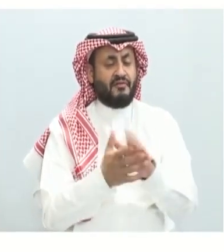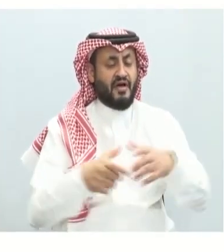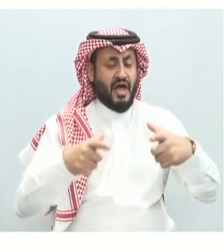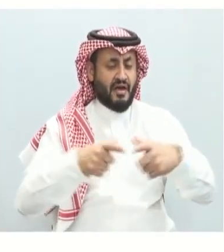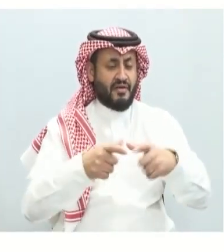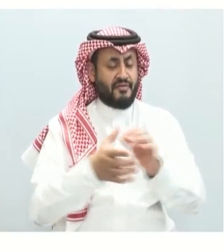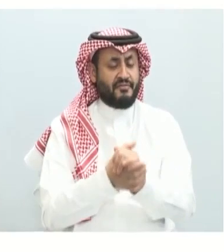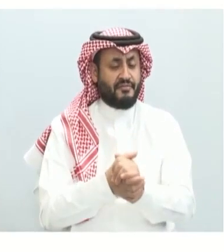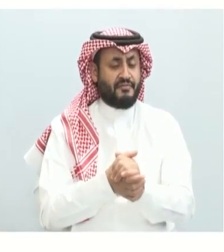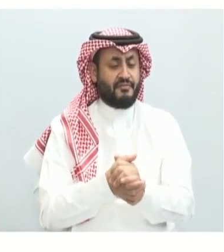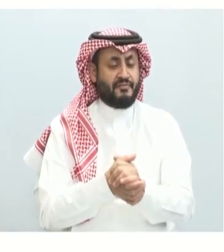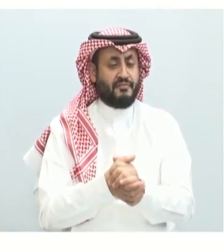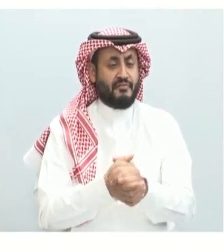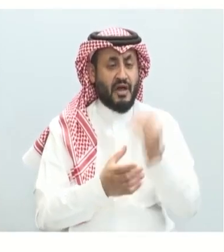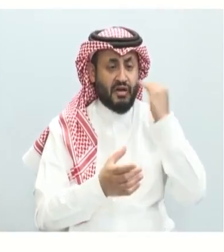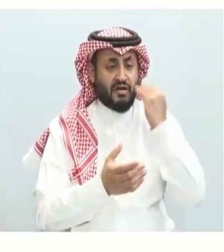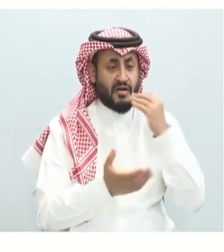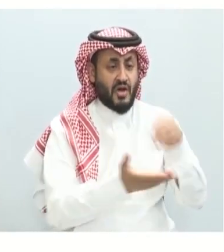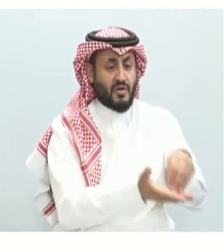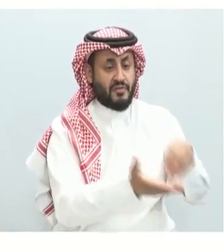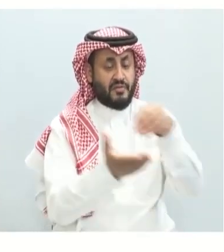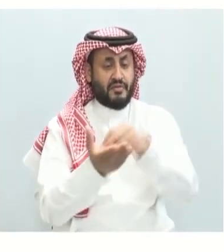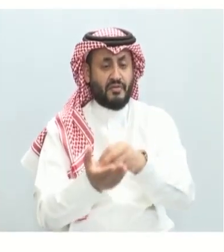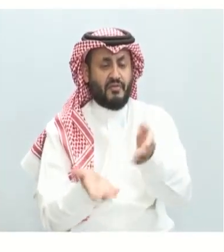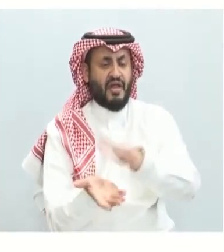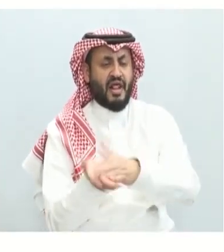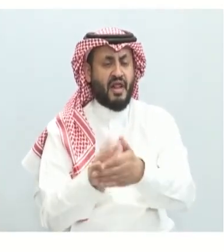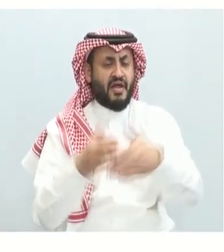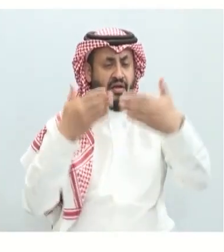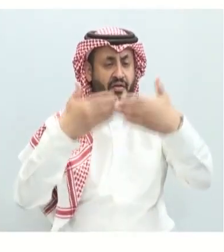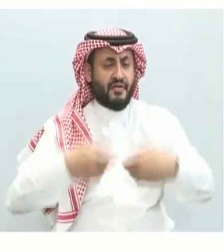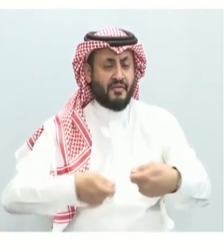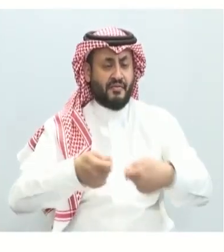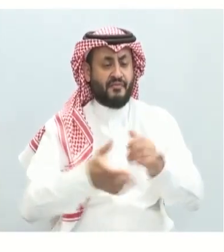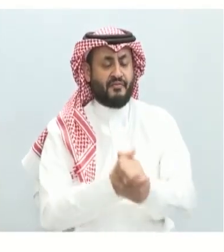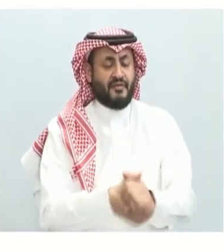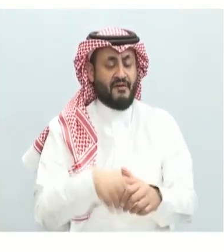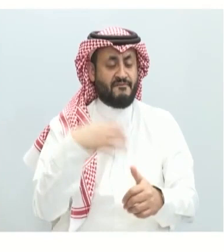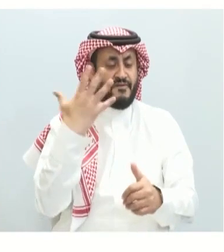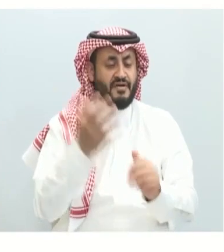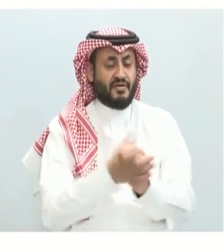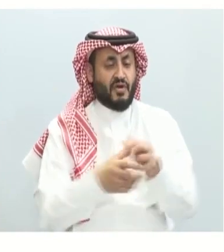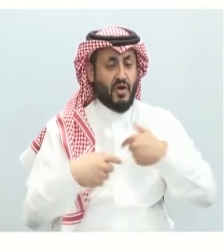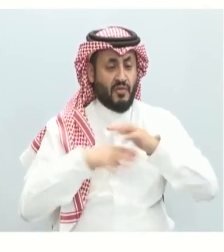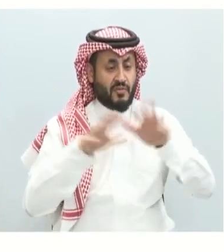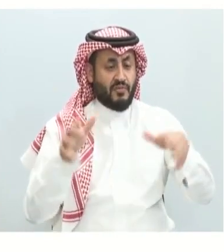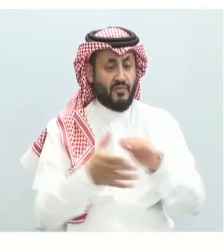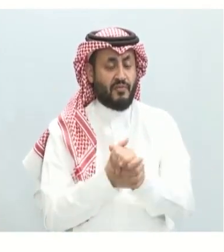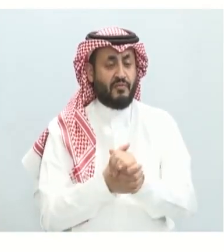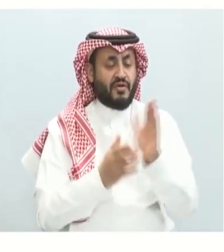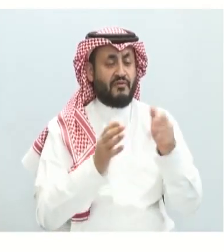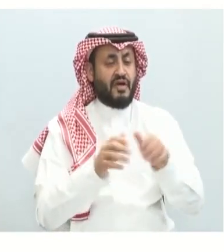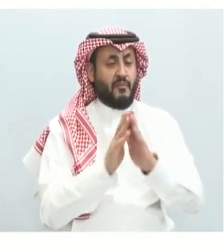cakes. Well, she's going to the bakery. Number five, we want